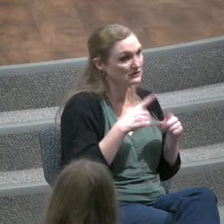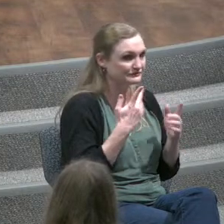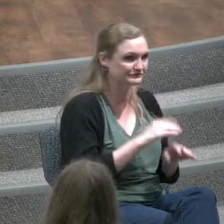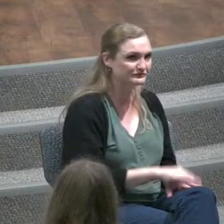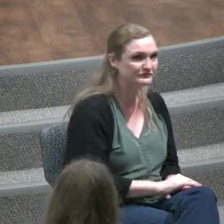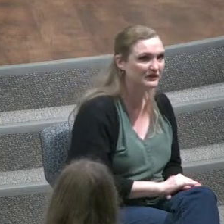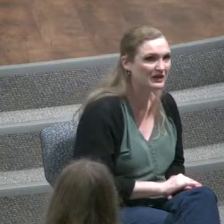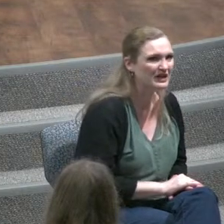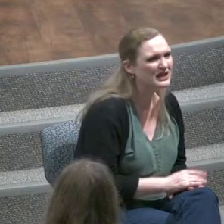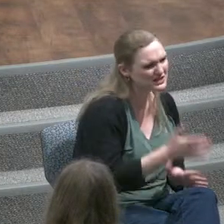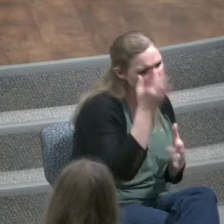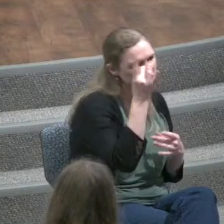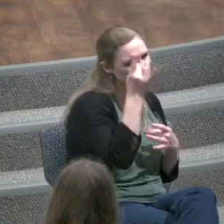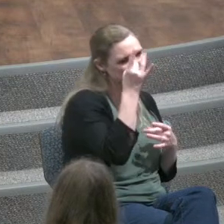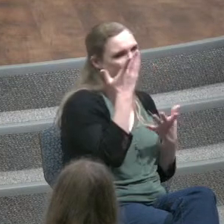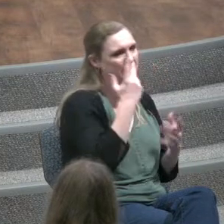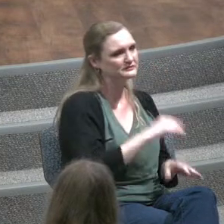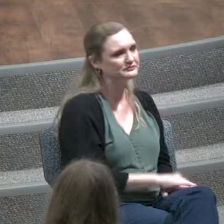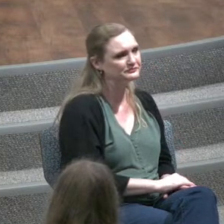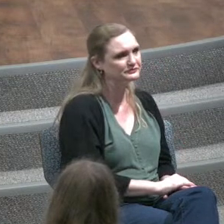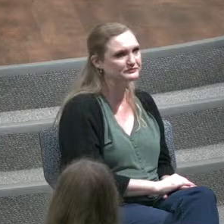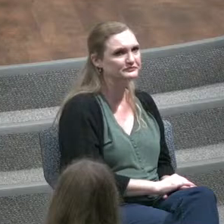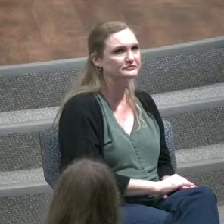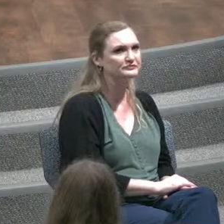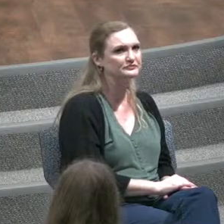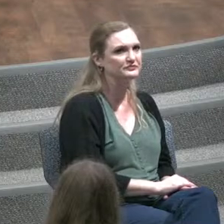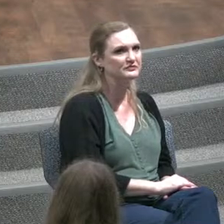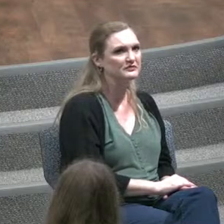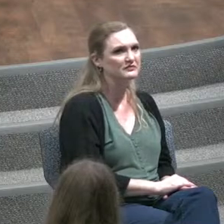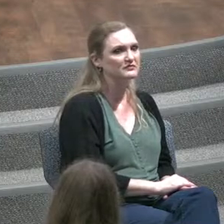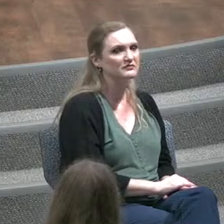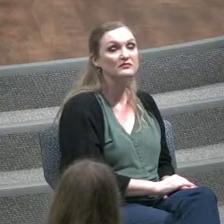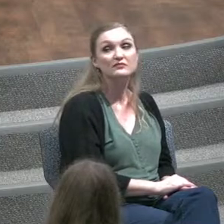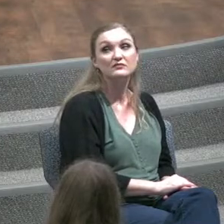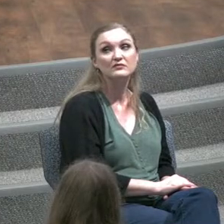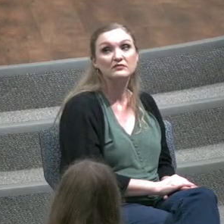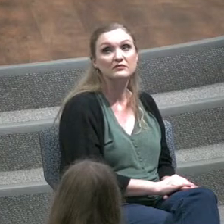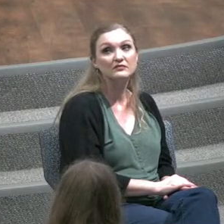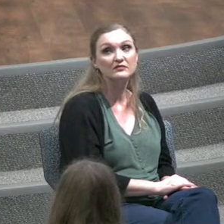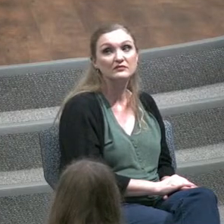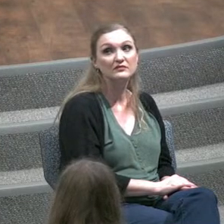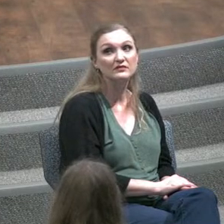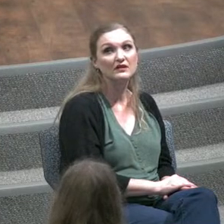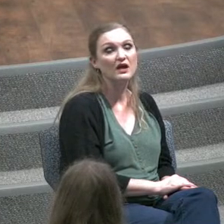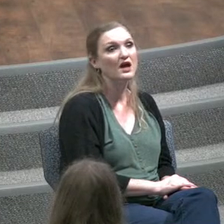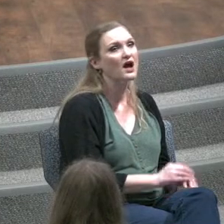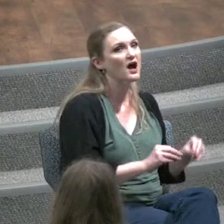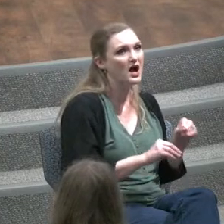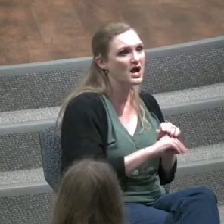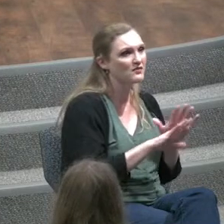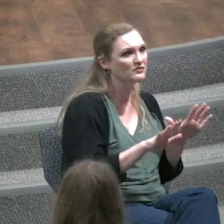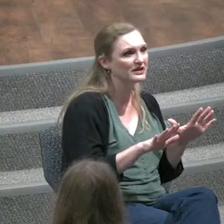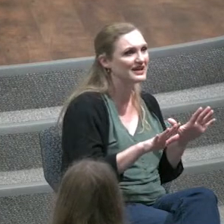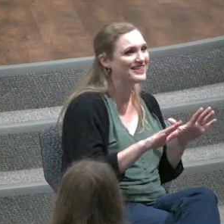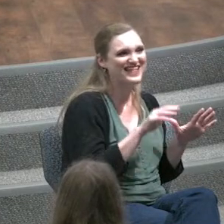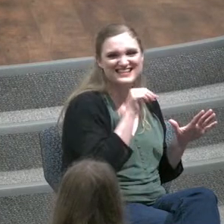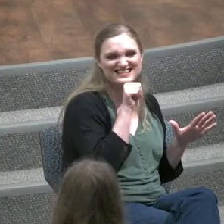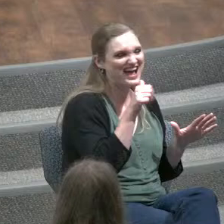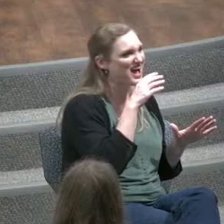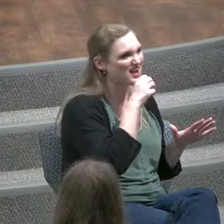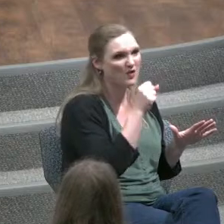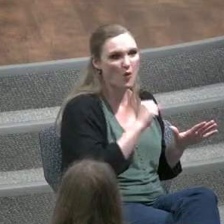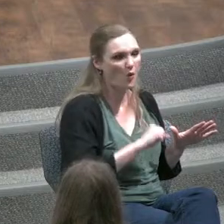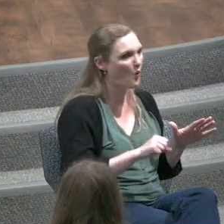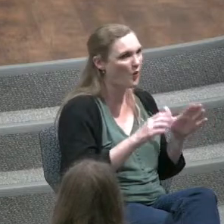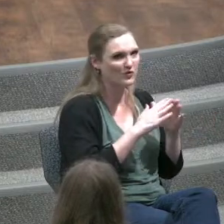if I get to go back, it'll be interesting to see what they continue to do at Herodium. But obviously, this is not an ancient structure